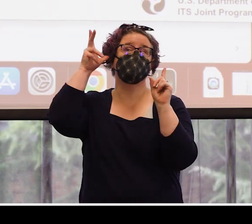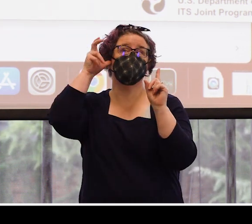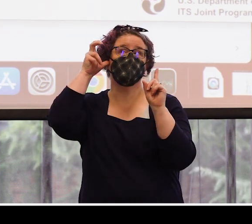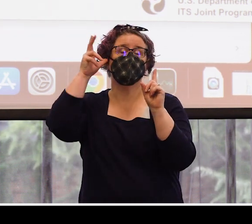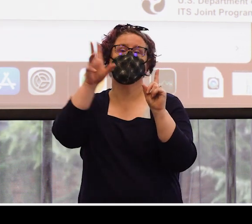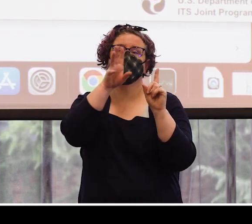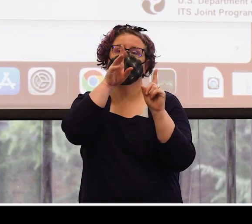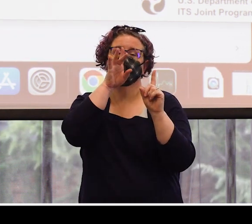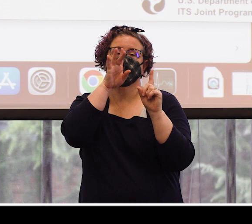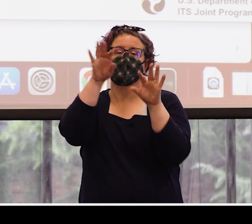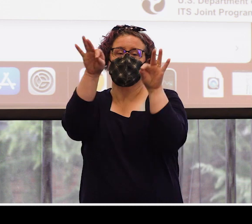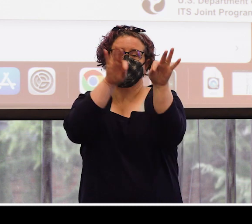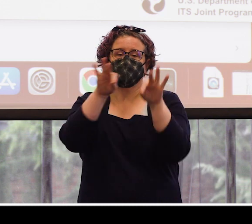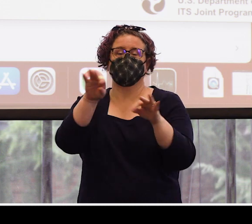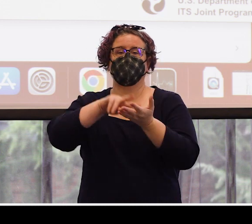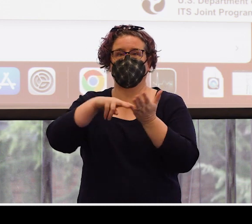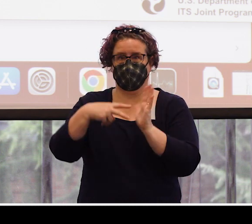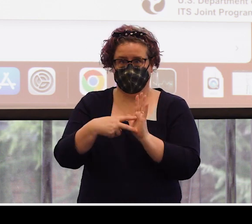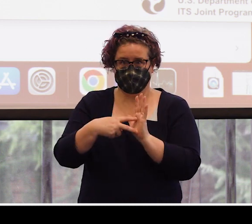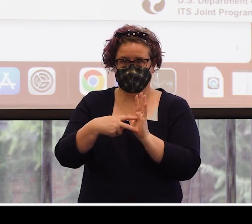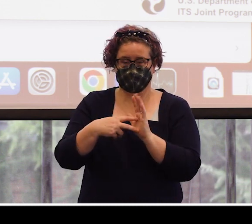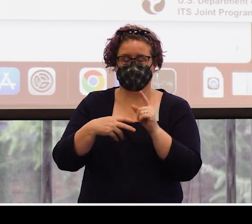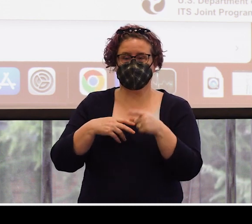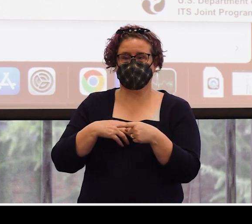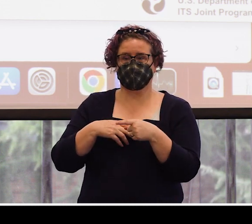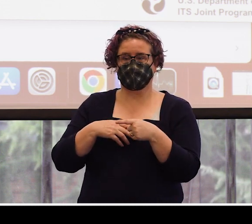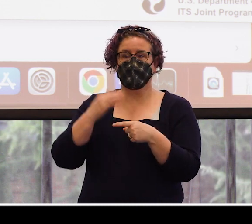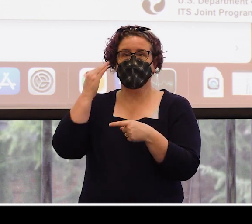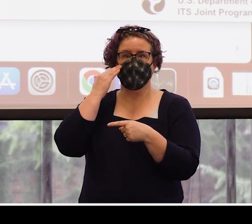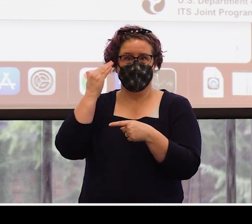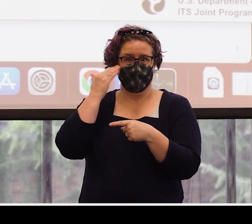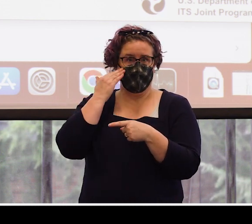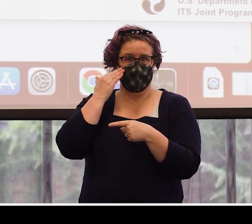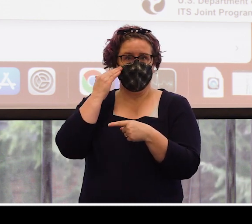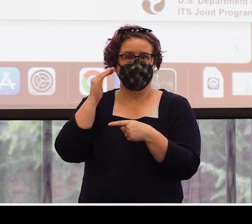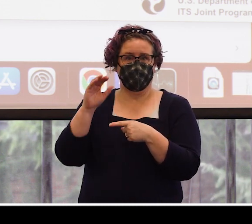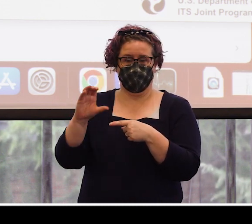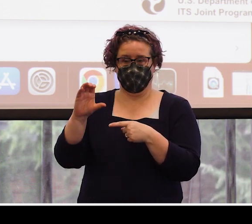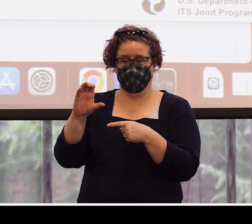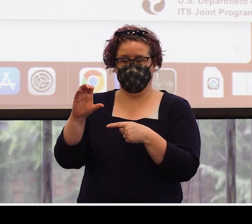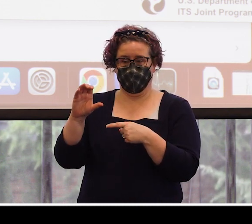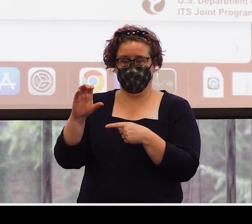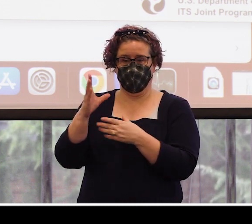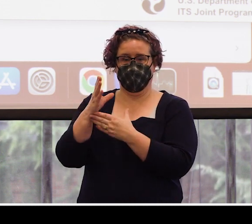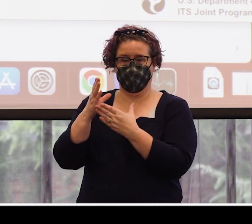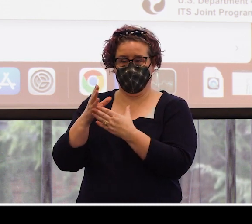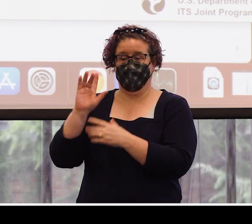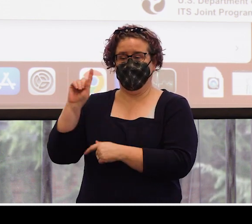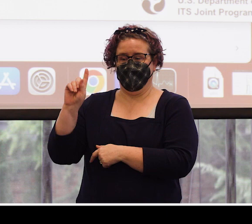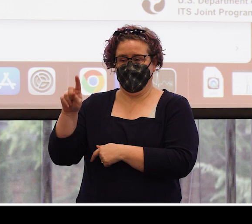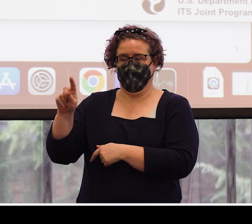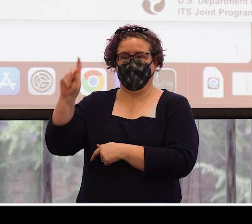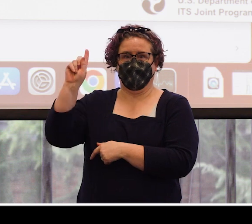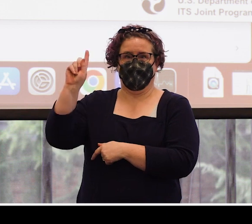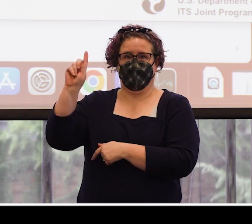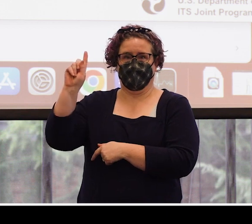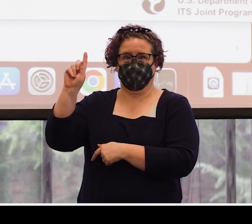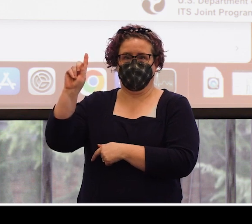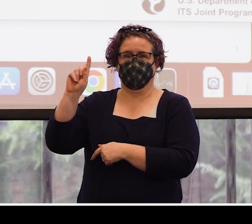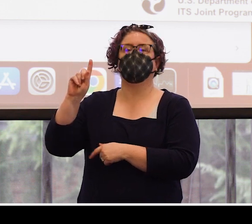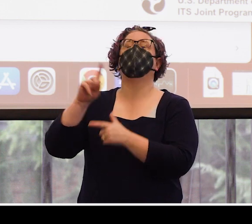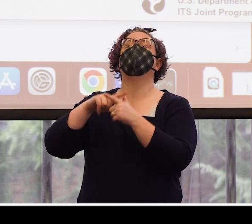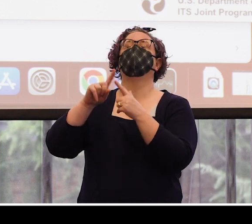is, and when you know the element that you're on, you double tap on that, and then